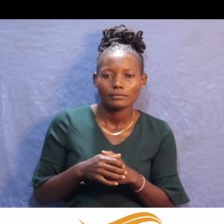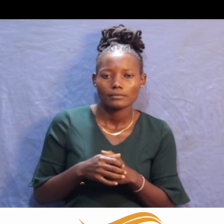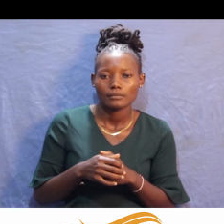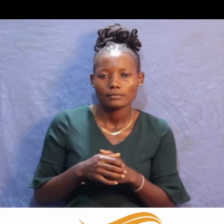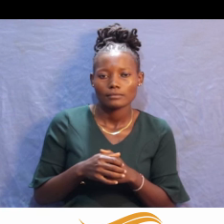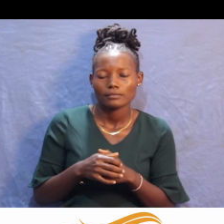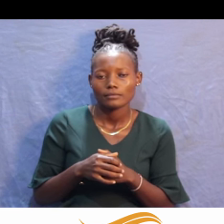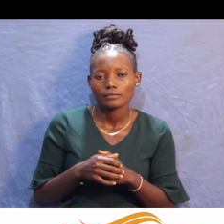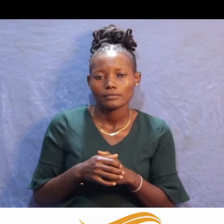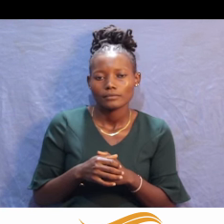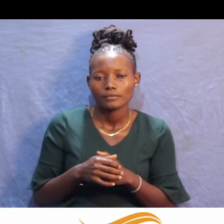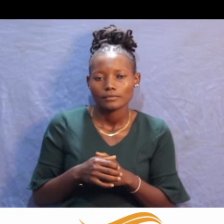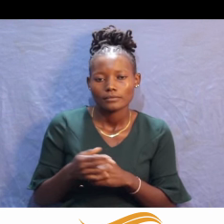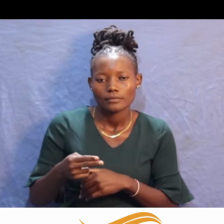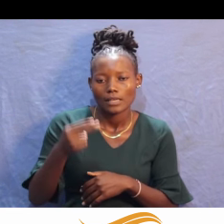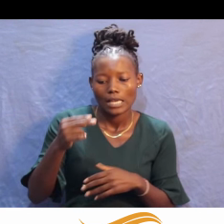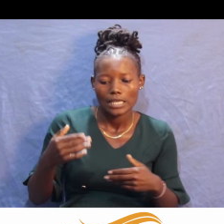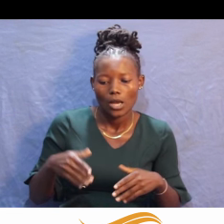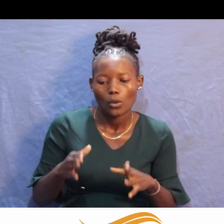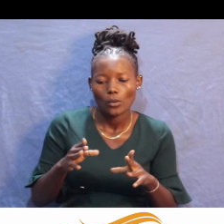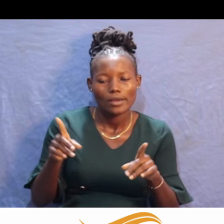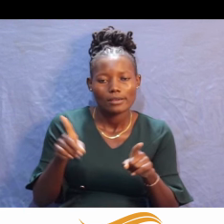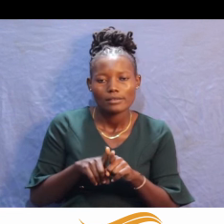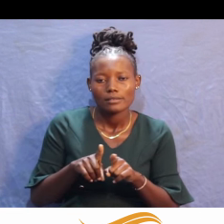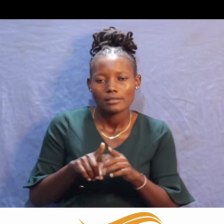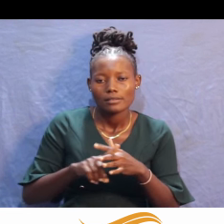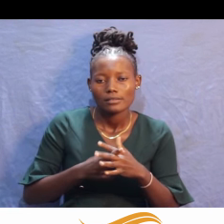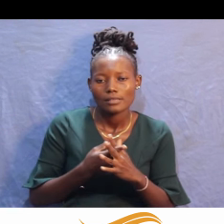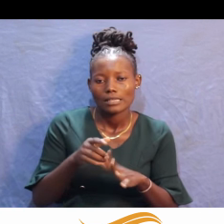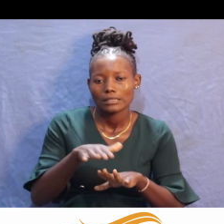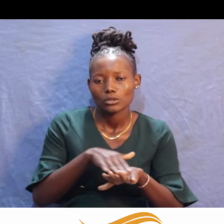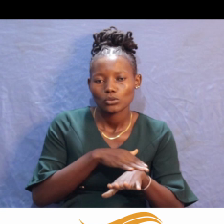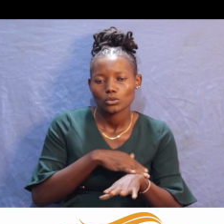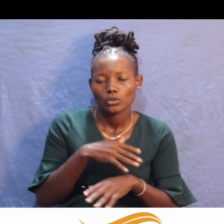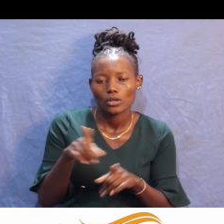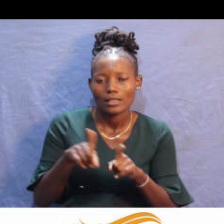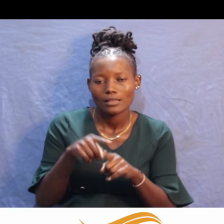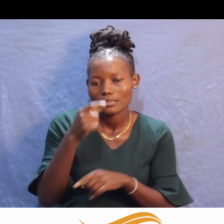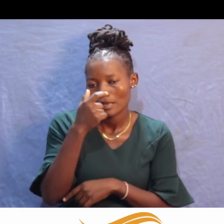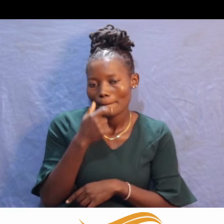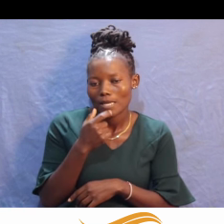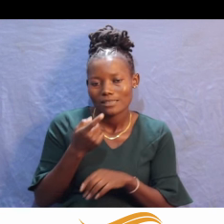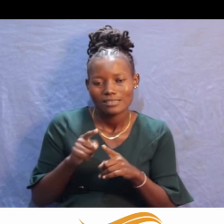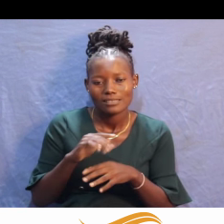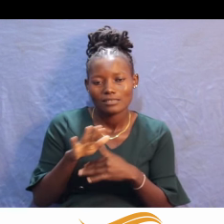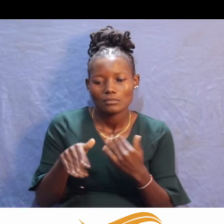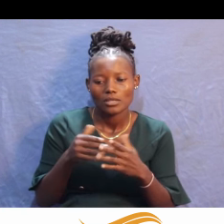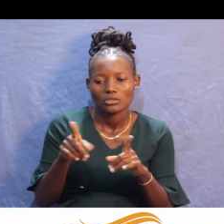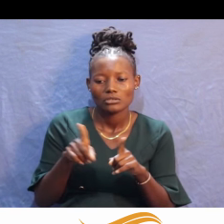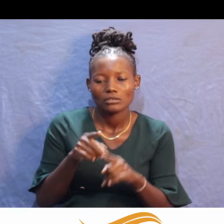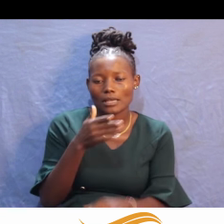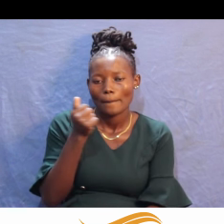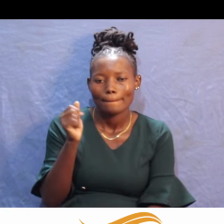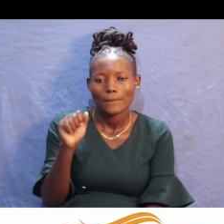functions at a higher rate, but yet still starts to slow down at about the same age, but overall is in better shape throughout his